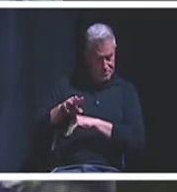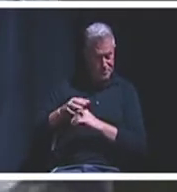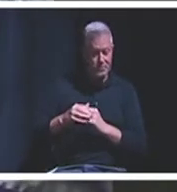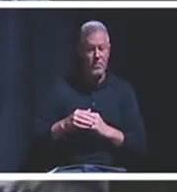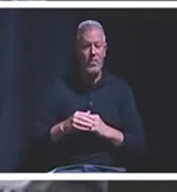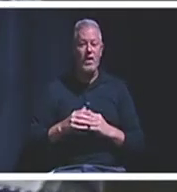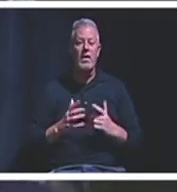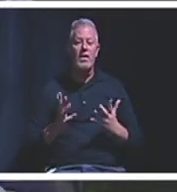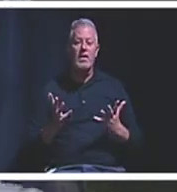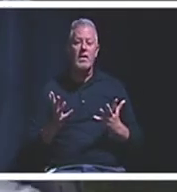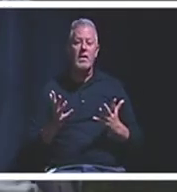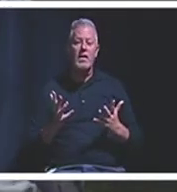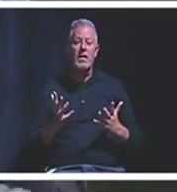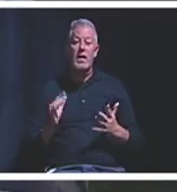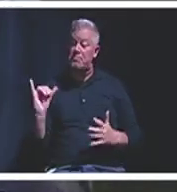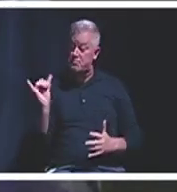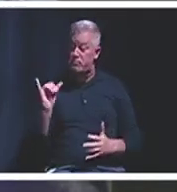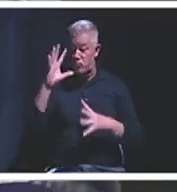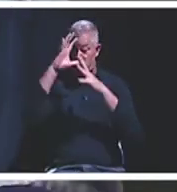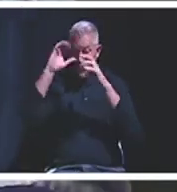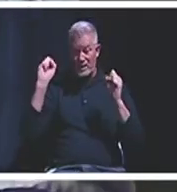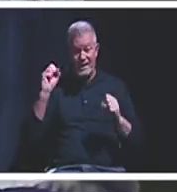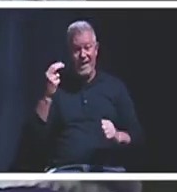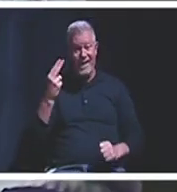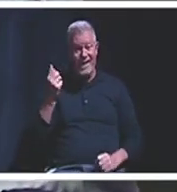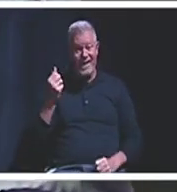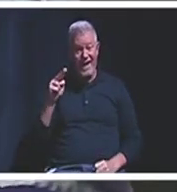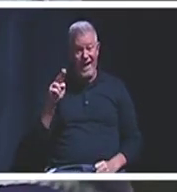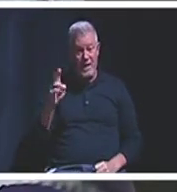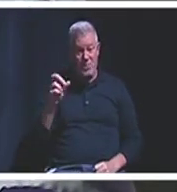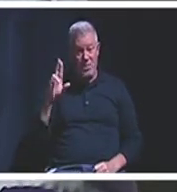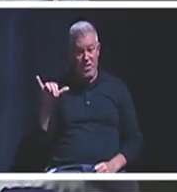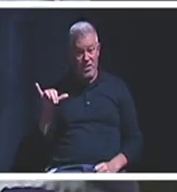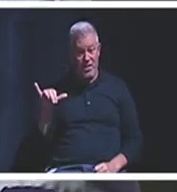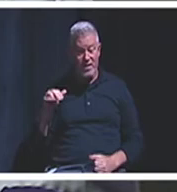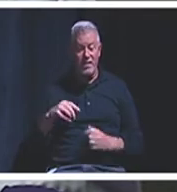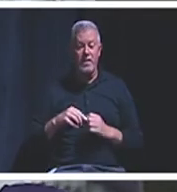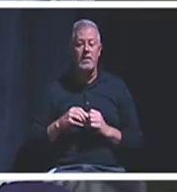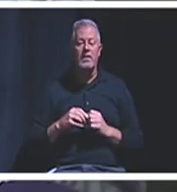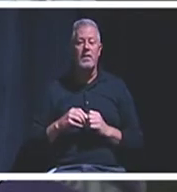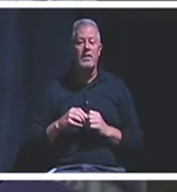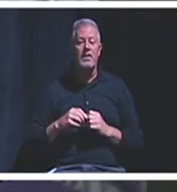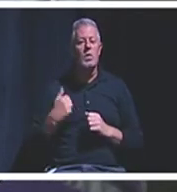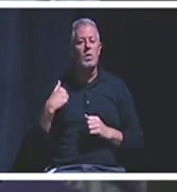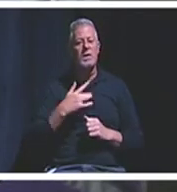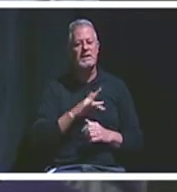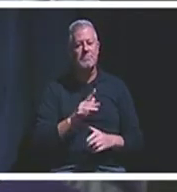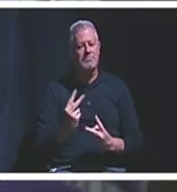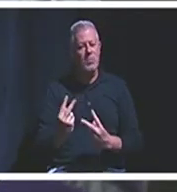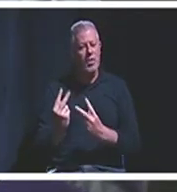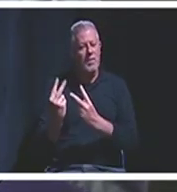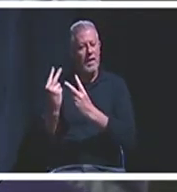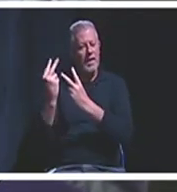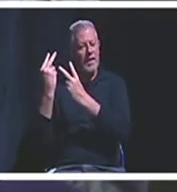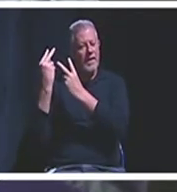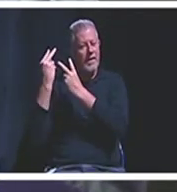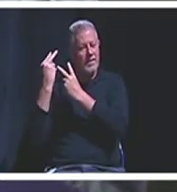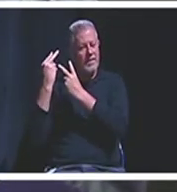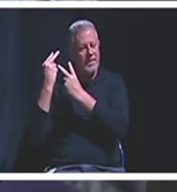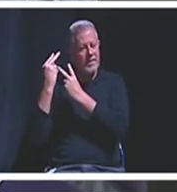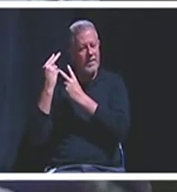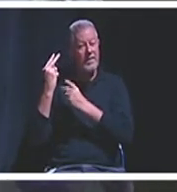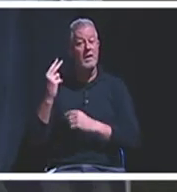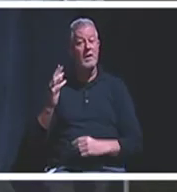like President Hanbury, these are moments where one tends to look back. When I sat